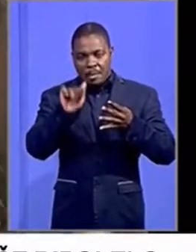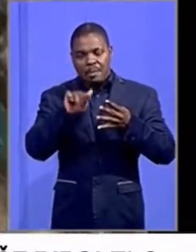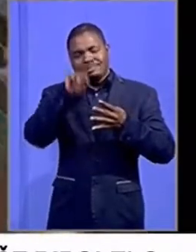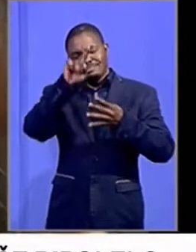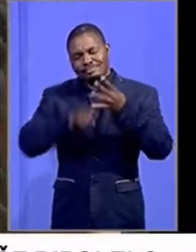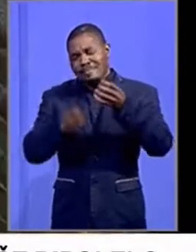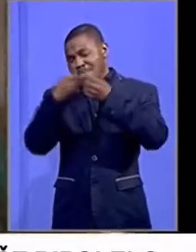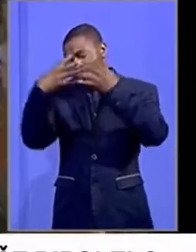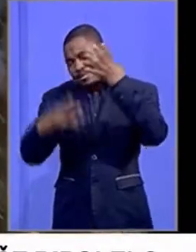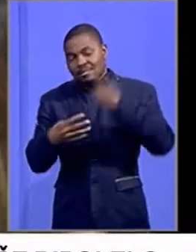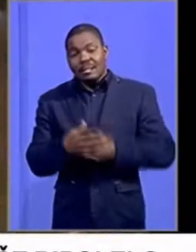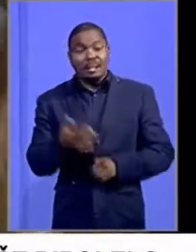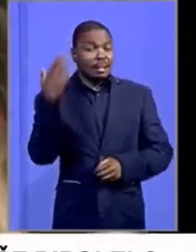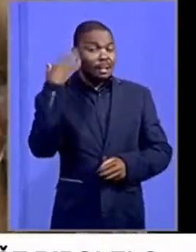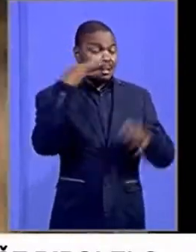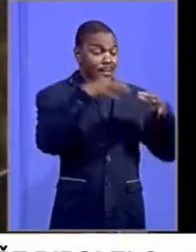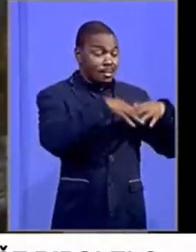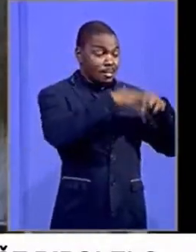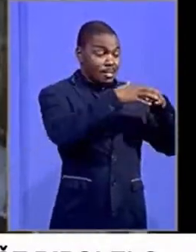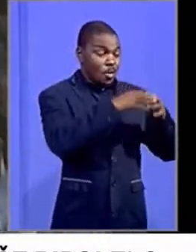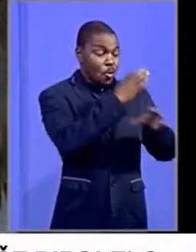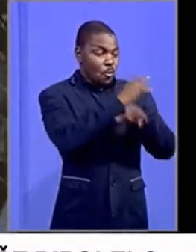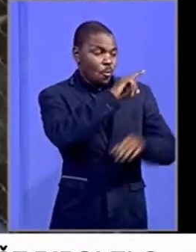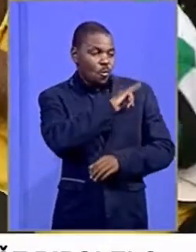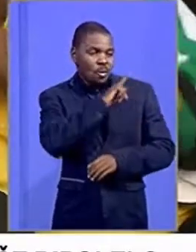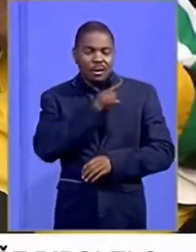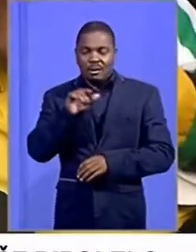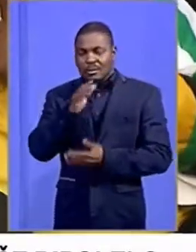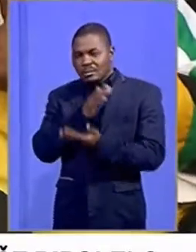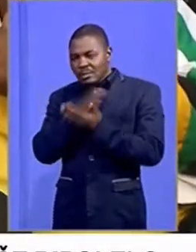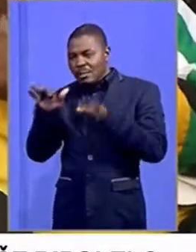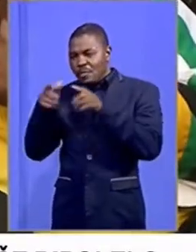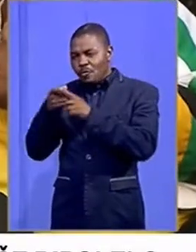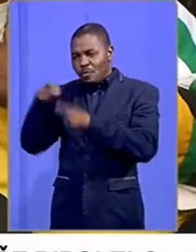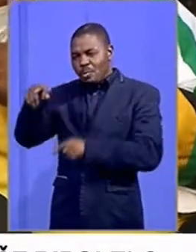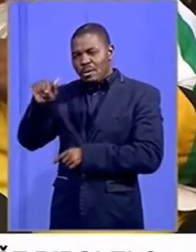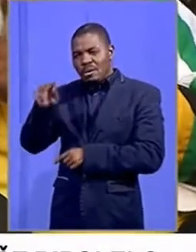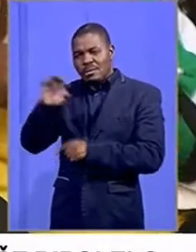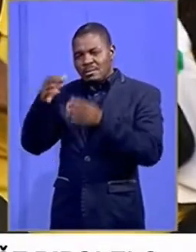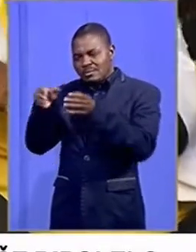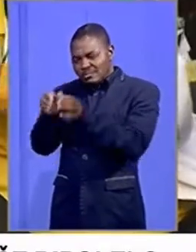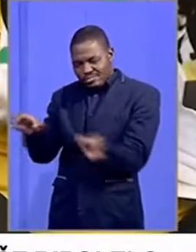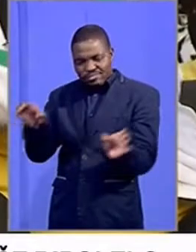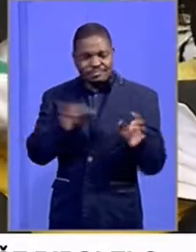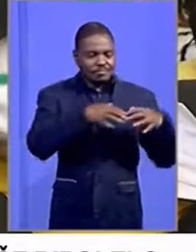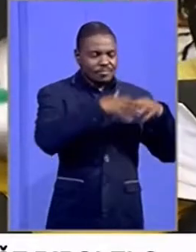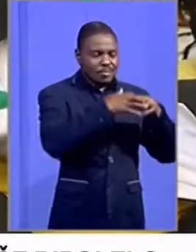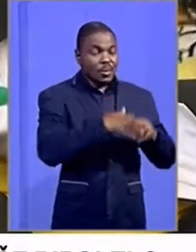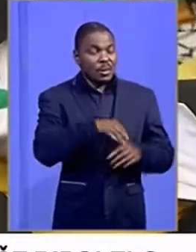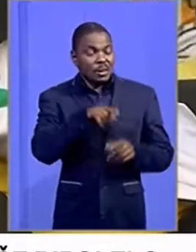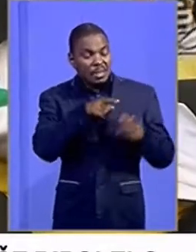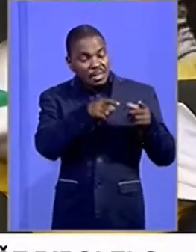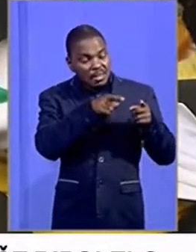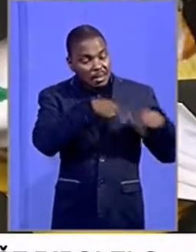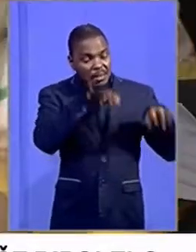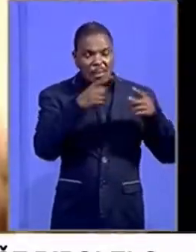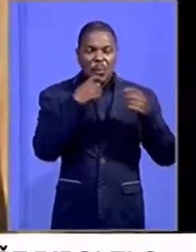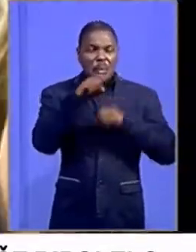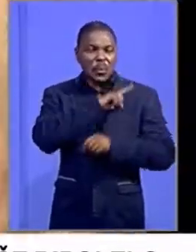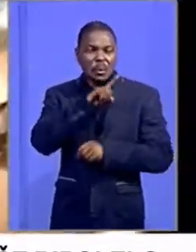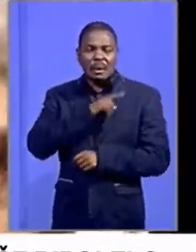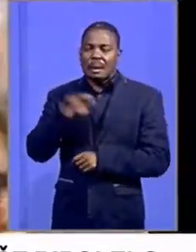e hlongwa e be e le ga ge seripa se sengwe se fetša go tšwa ka mokgatlong wa ANC, seo e le ka morago ga go tlošwa ga Thabo Mbeki ka kantorong